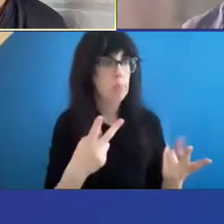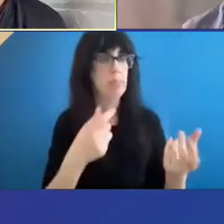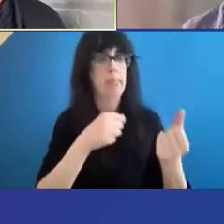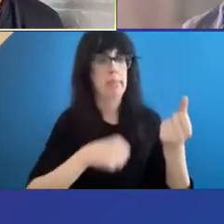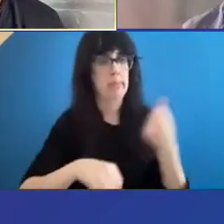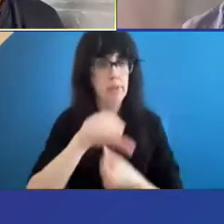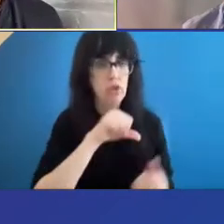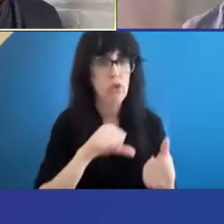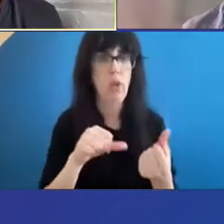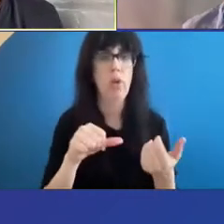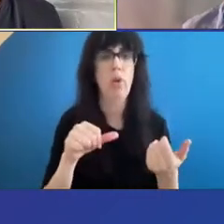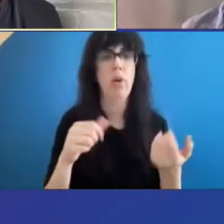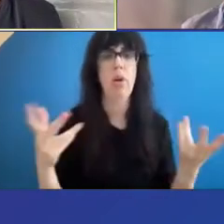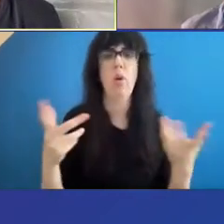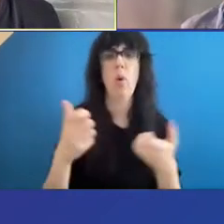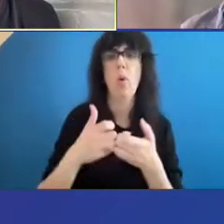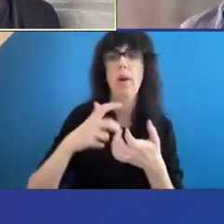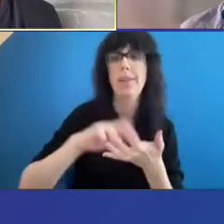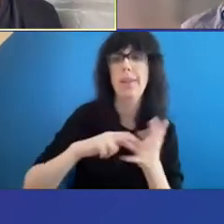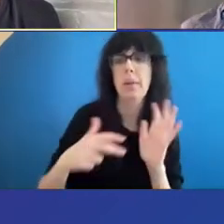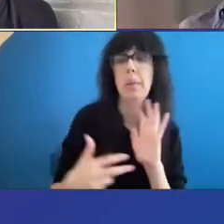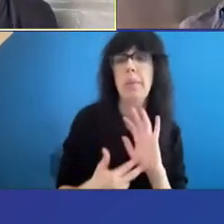And what does that mean to say hello?